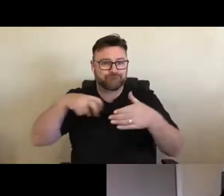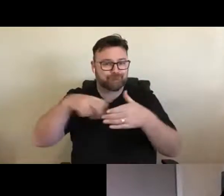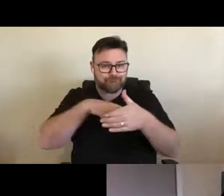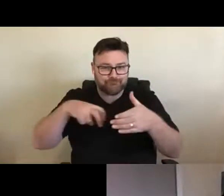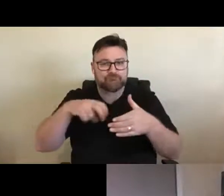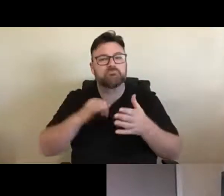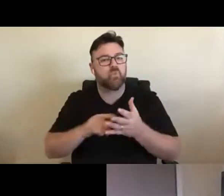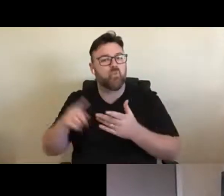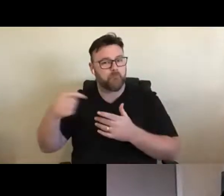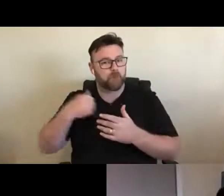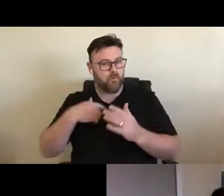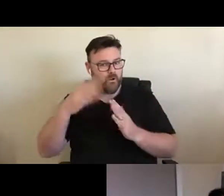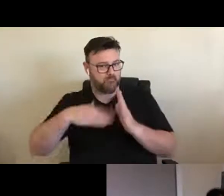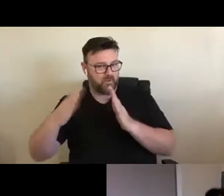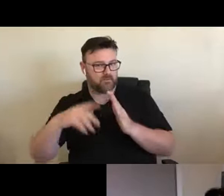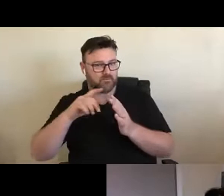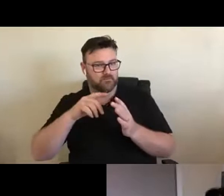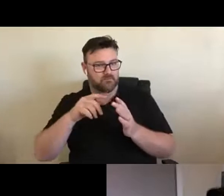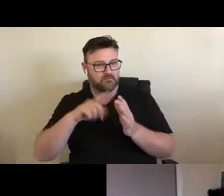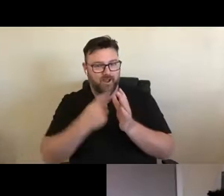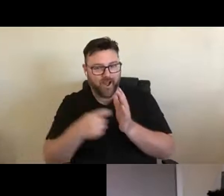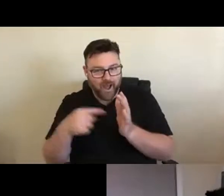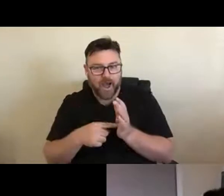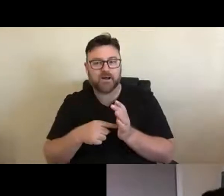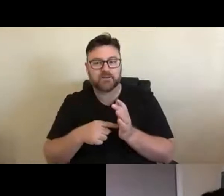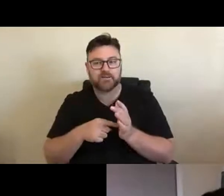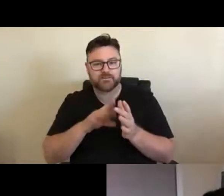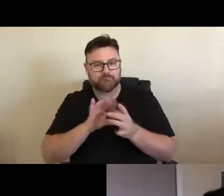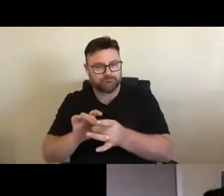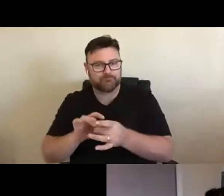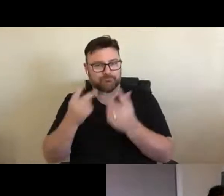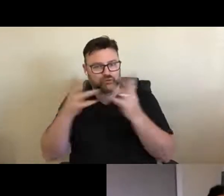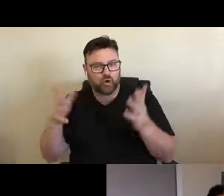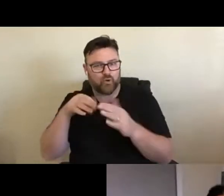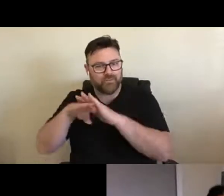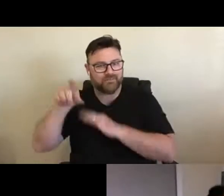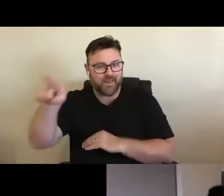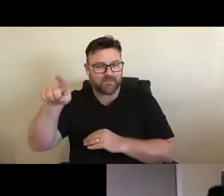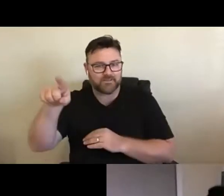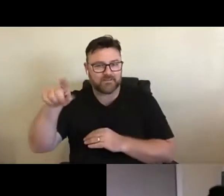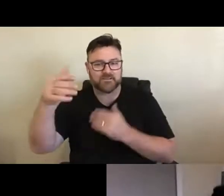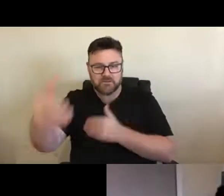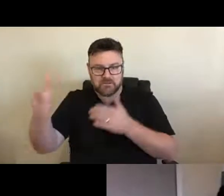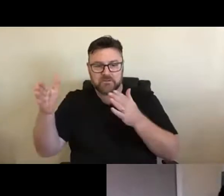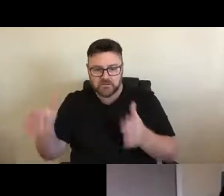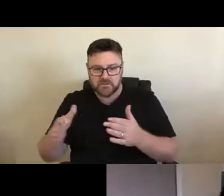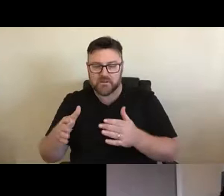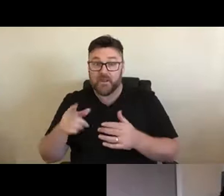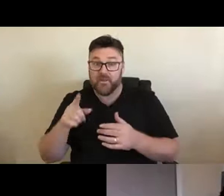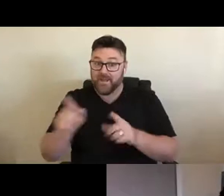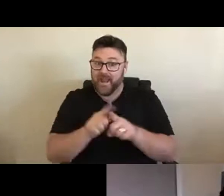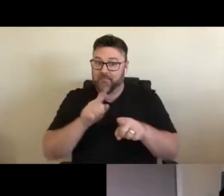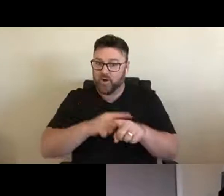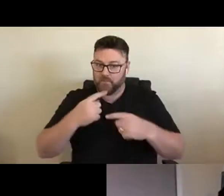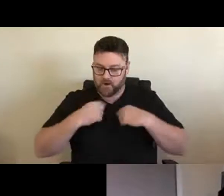and my compositions became far more entangled within the frame, and definitely did some deep diving